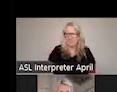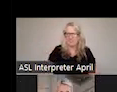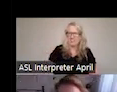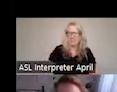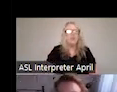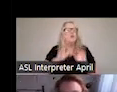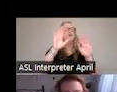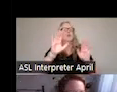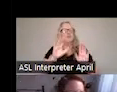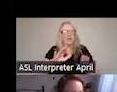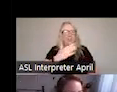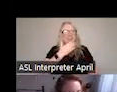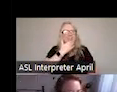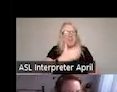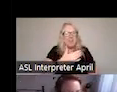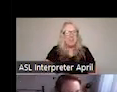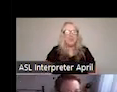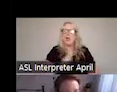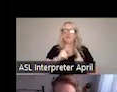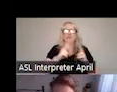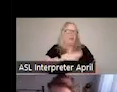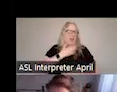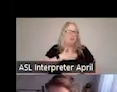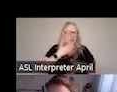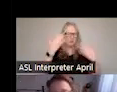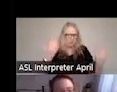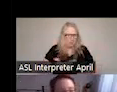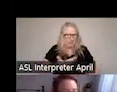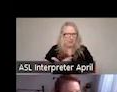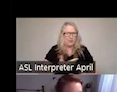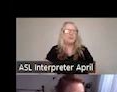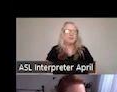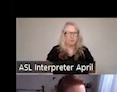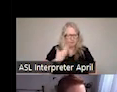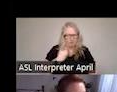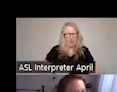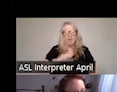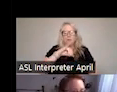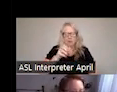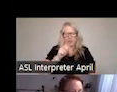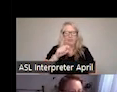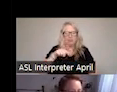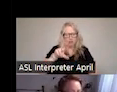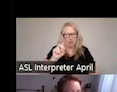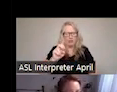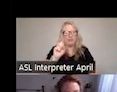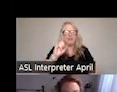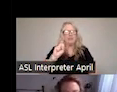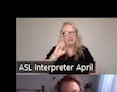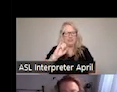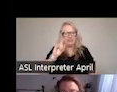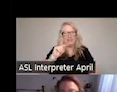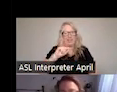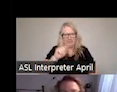Great, thank you. And hello, everyone. I'm happy to be here. So my name is Jackie Seitz from the Center of Excellence and Legal